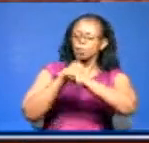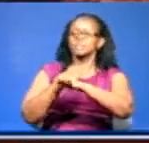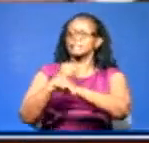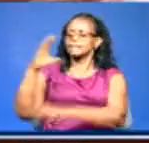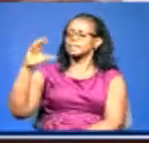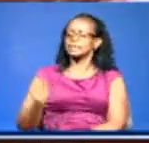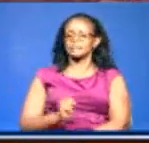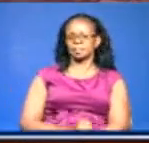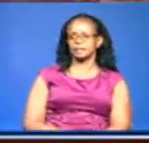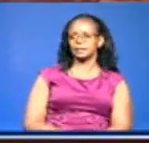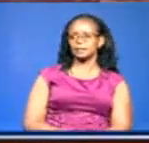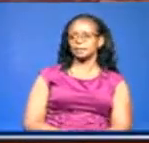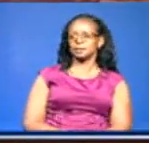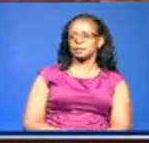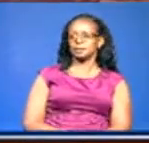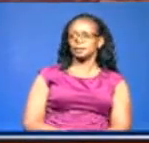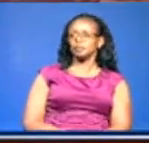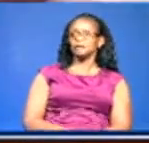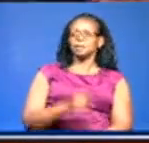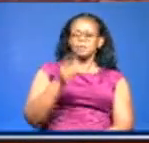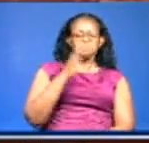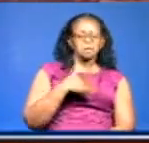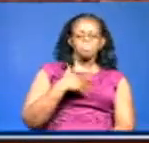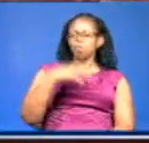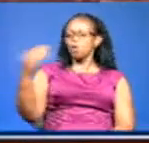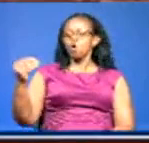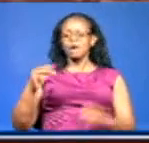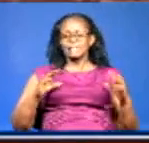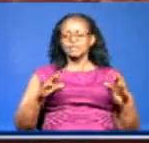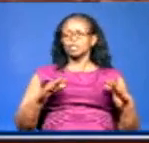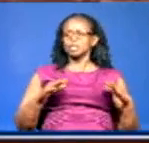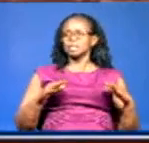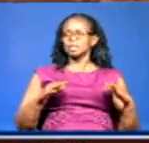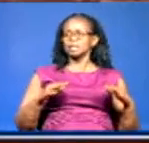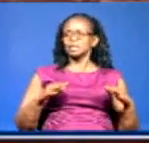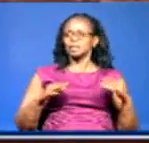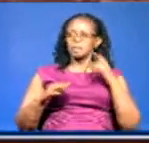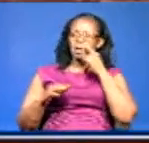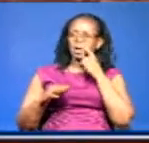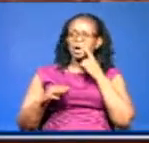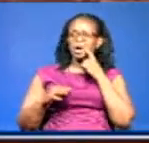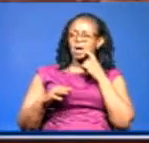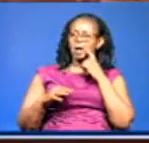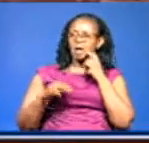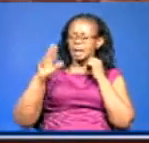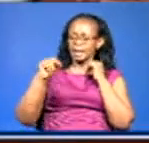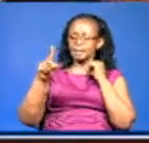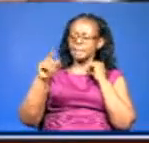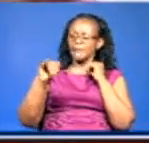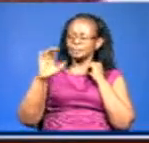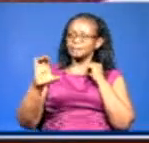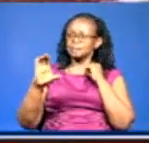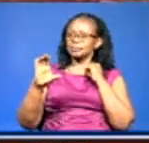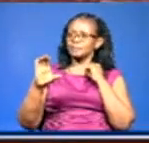Speaker, you would find people going on retreat between the Matiangi-led NDIC, I think it was called NDIC, and